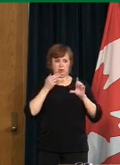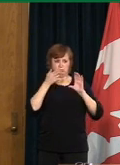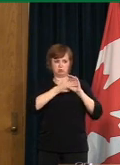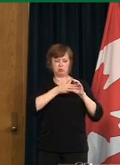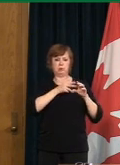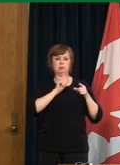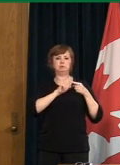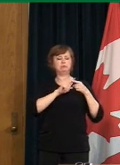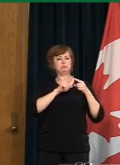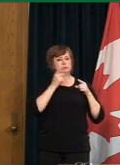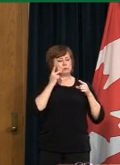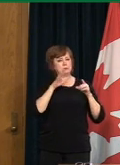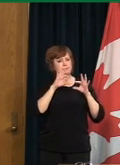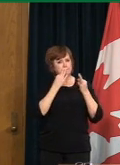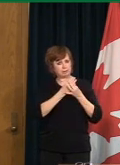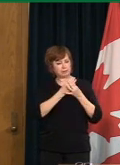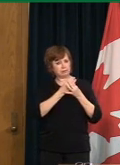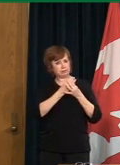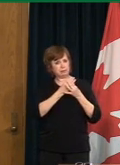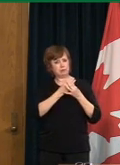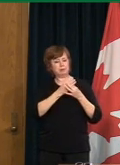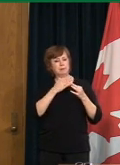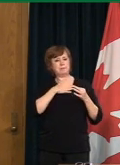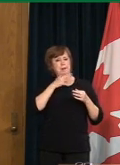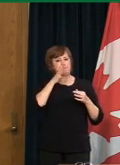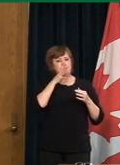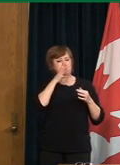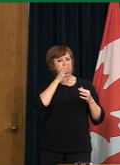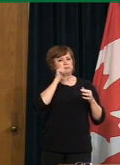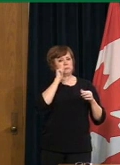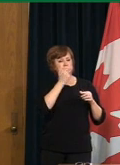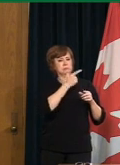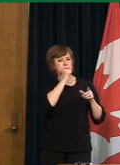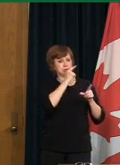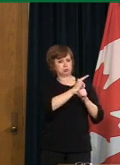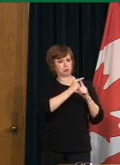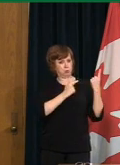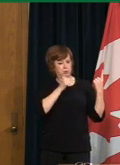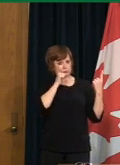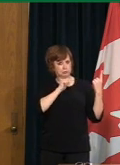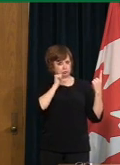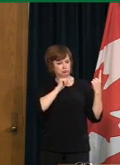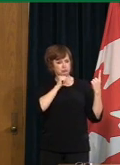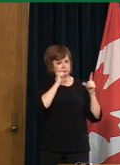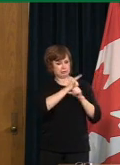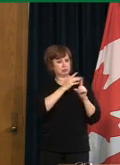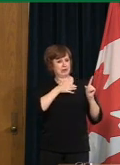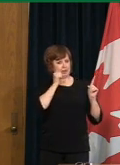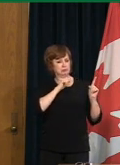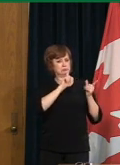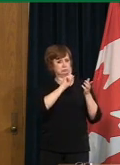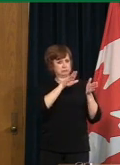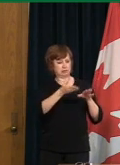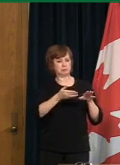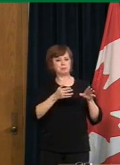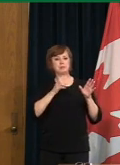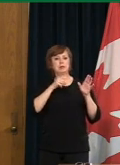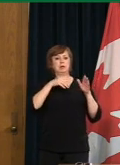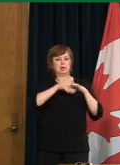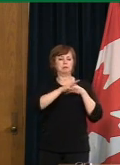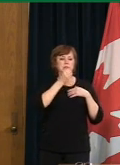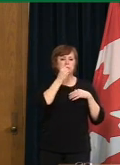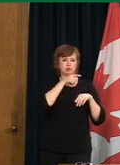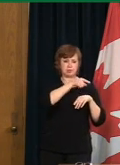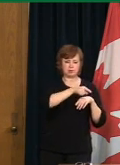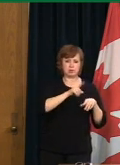the loss of my mother's only sister, and then was informed later this week that there